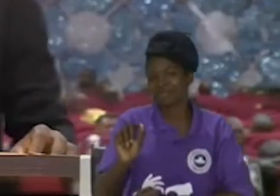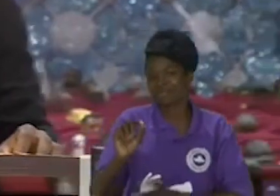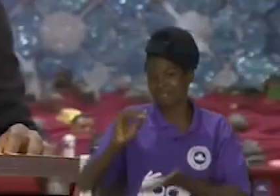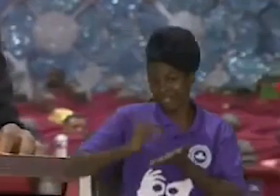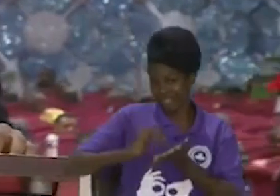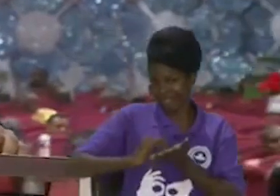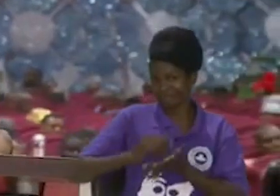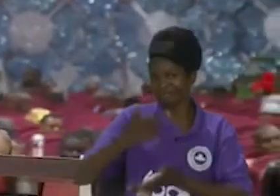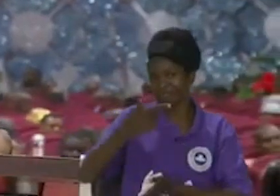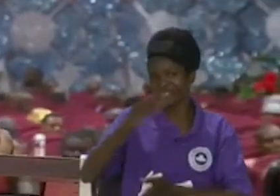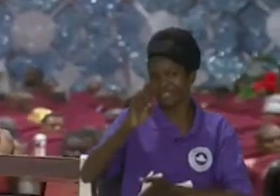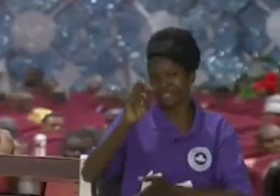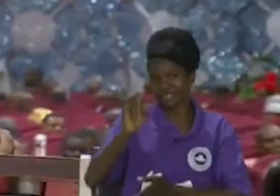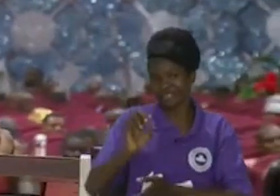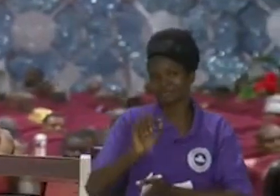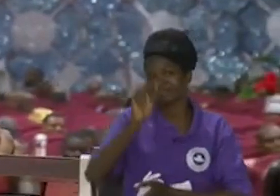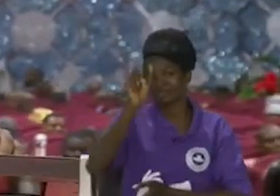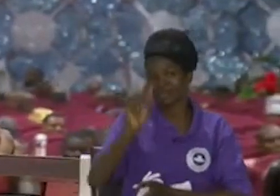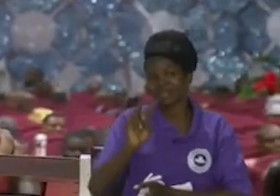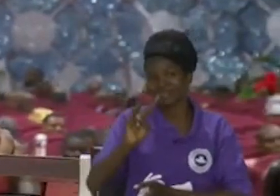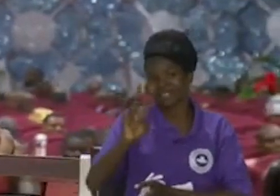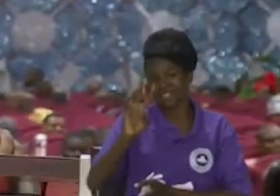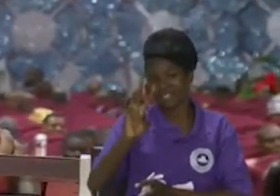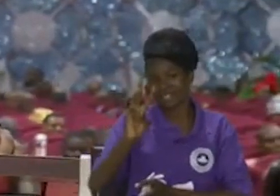Genesis, chapter 1, verse 26.